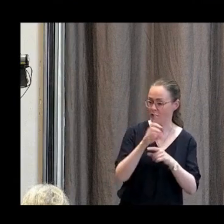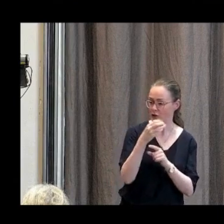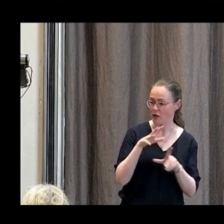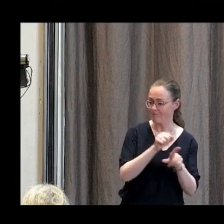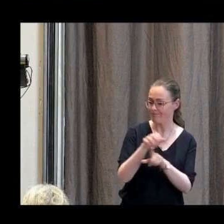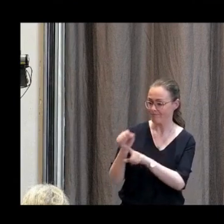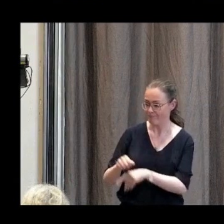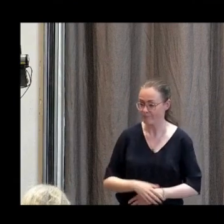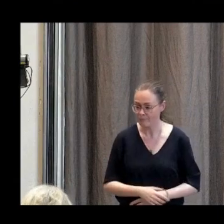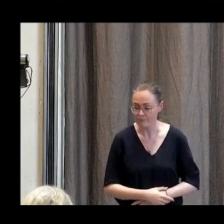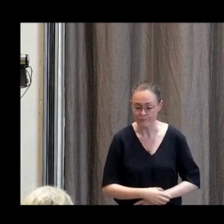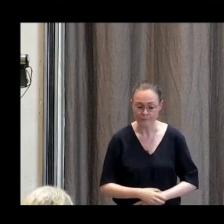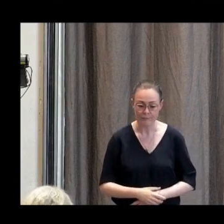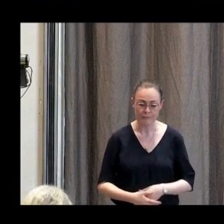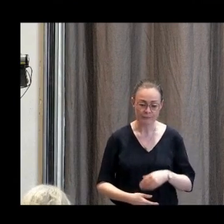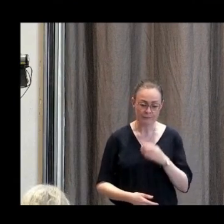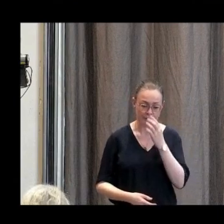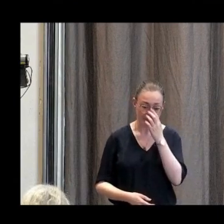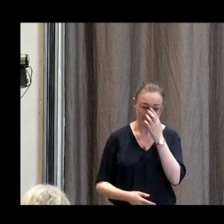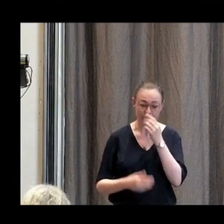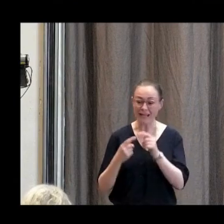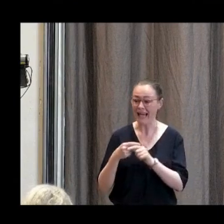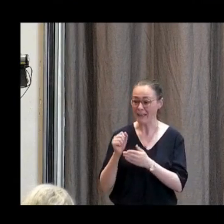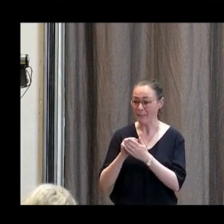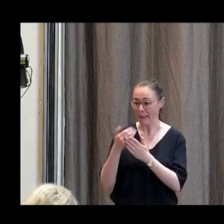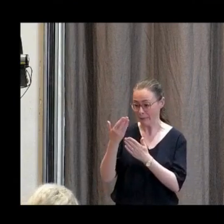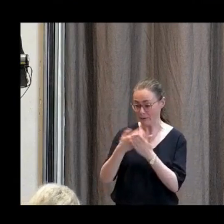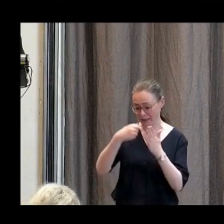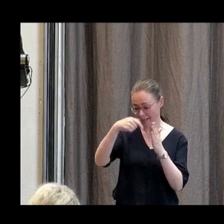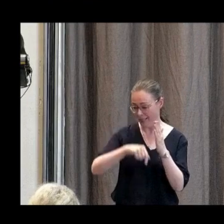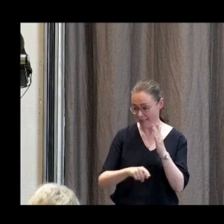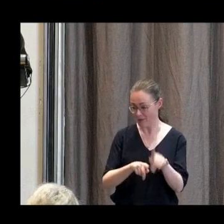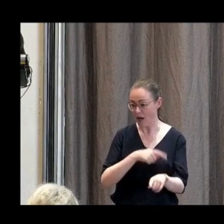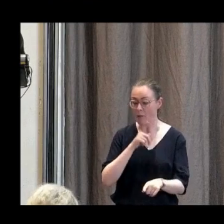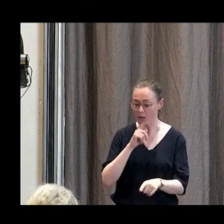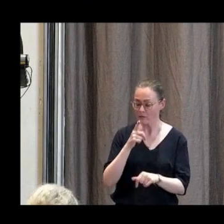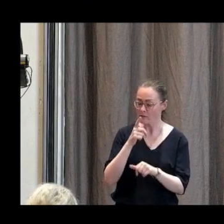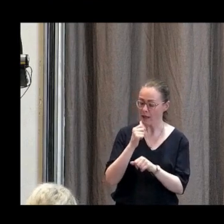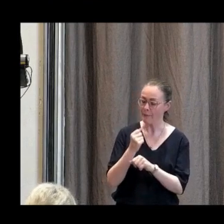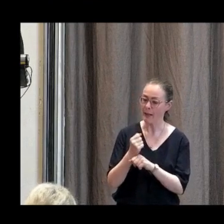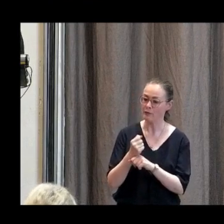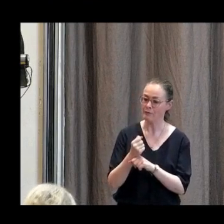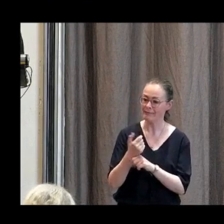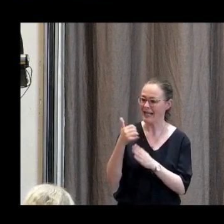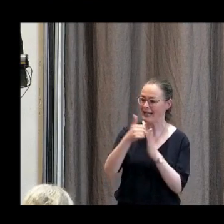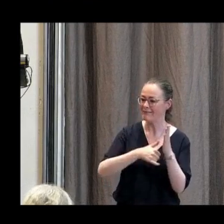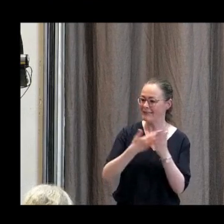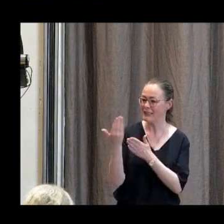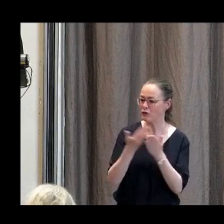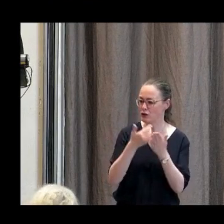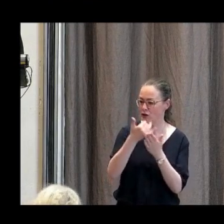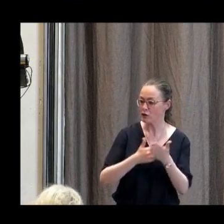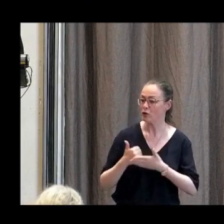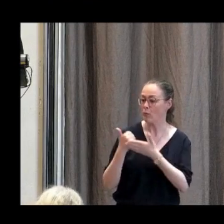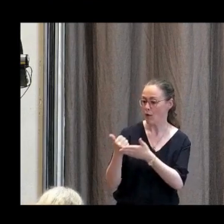detection. Now, the paper went on then to talk about a little bit more about the literature